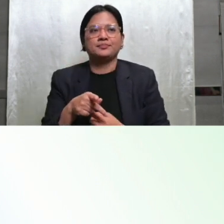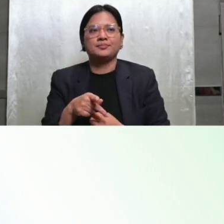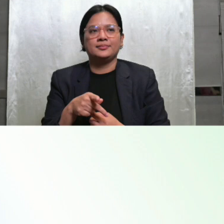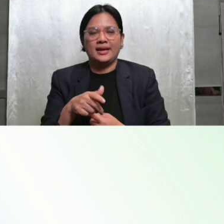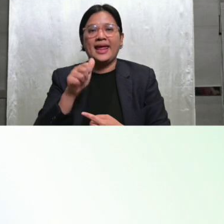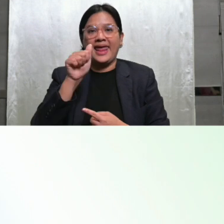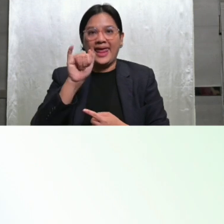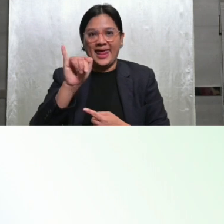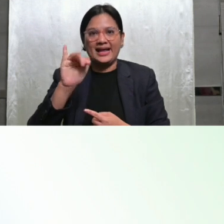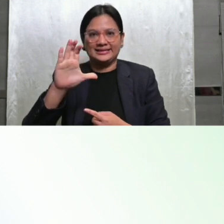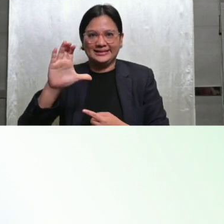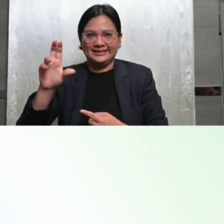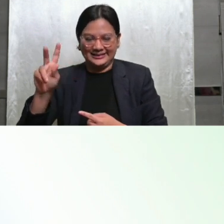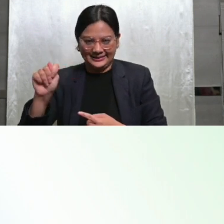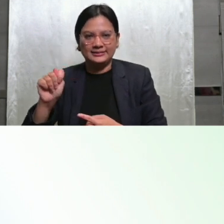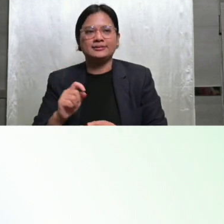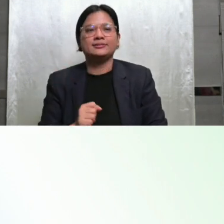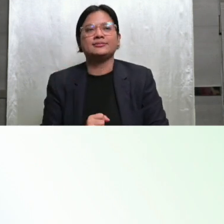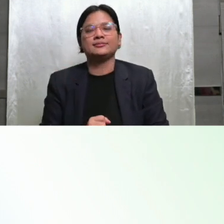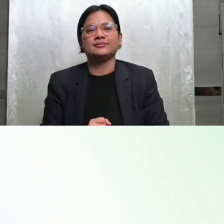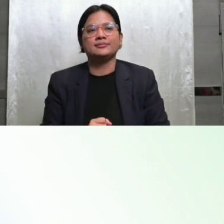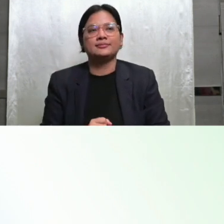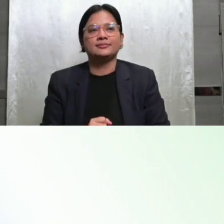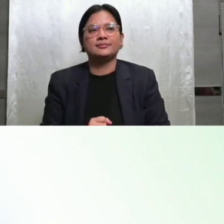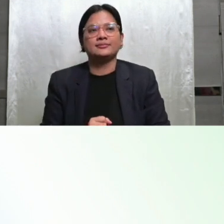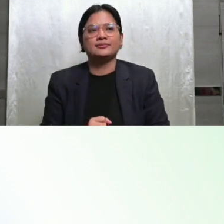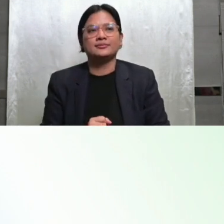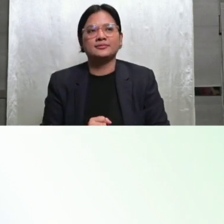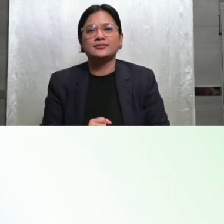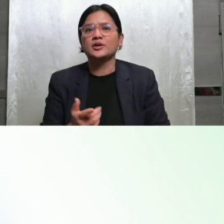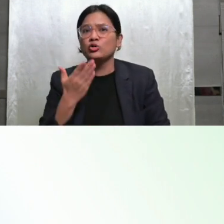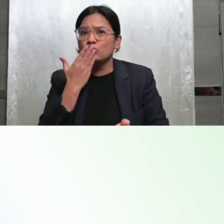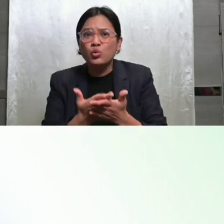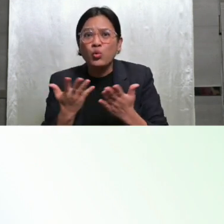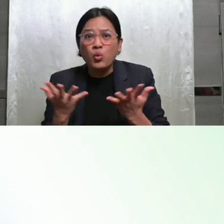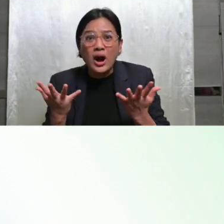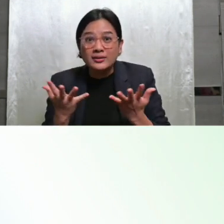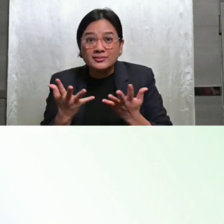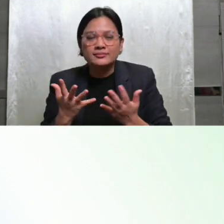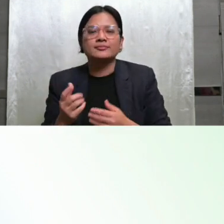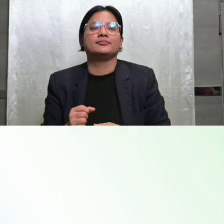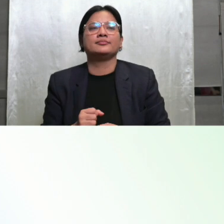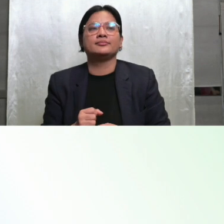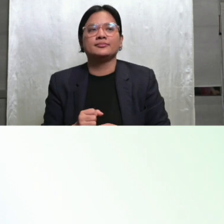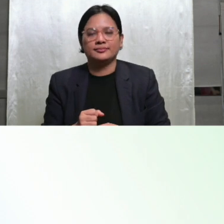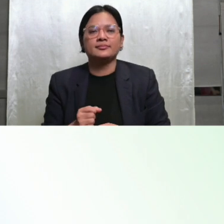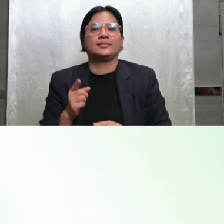technologies is, one, you can provide adaptive learning and personalized learning experience to each of your students. You can